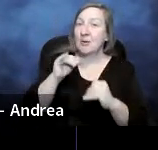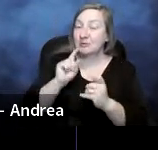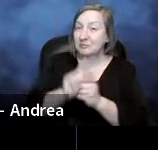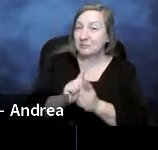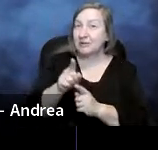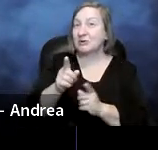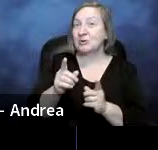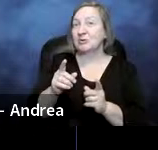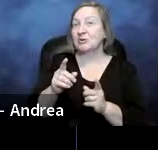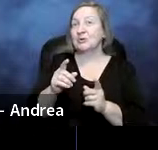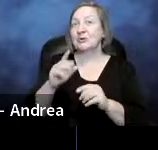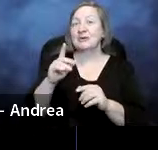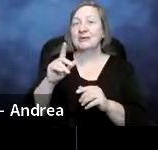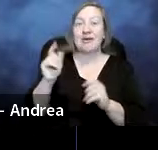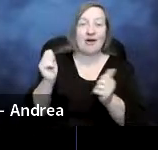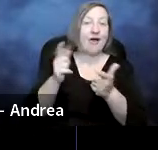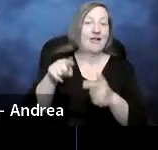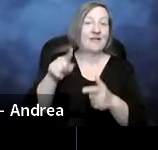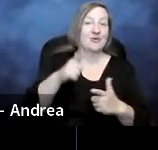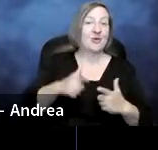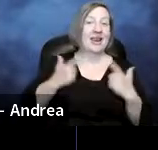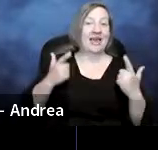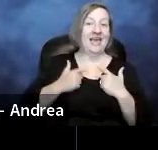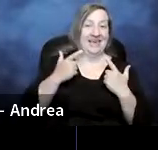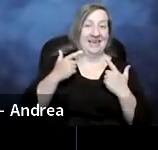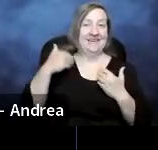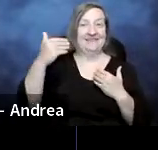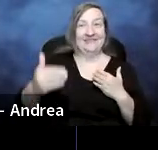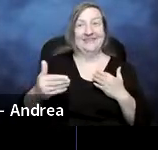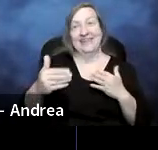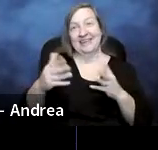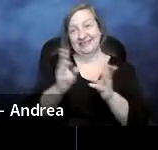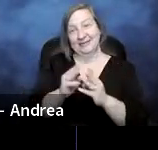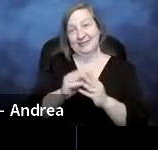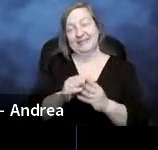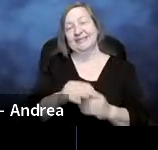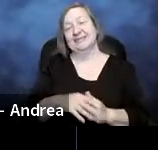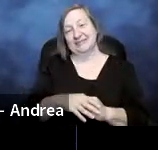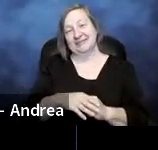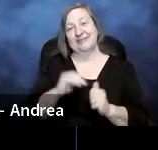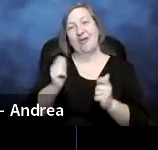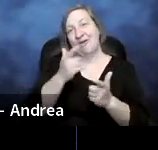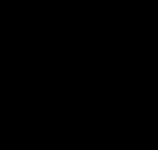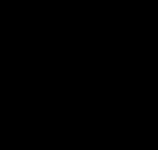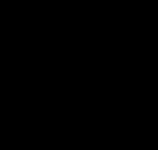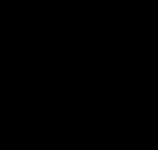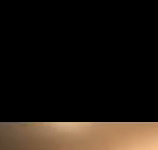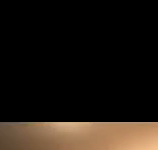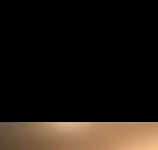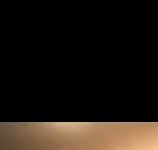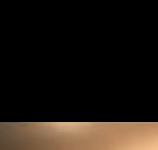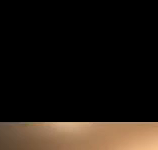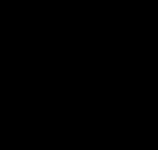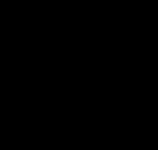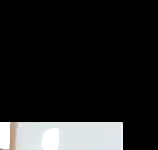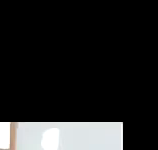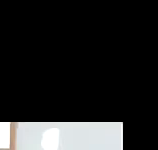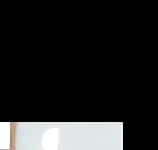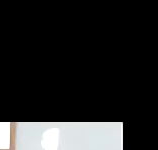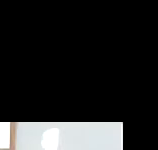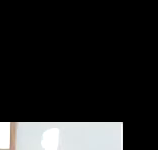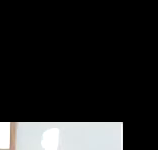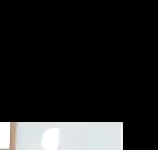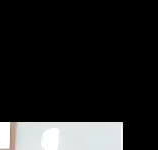to meet you in a more live occurrence for the next meeting. All the best.